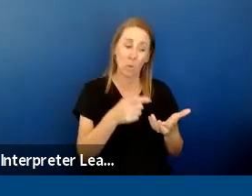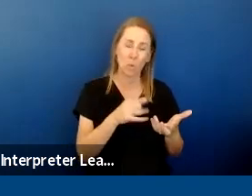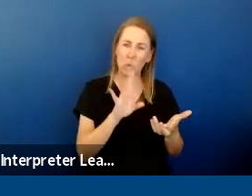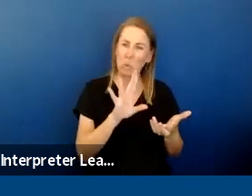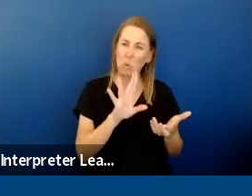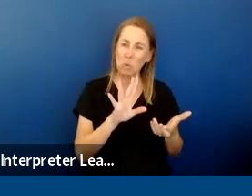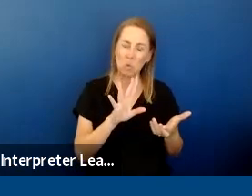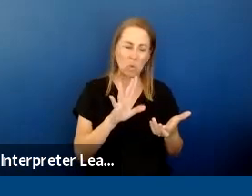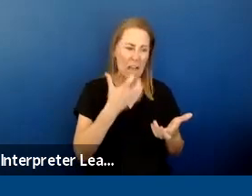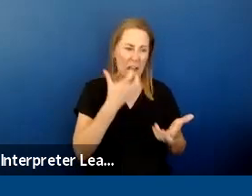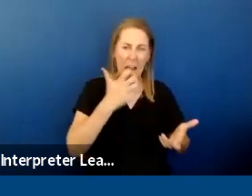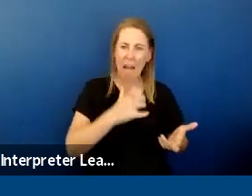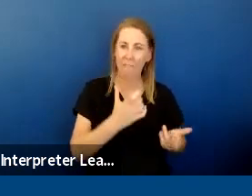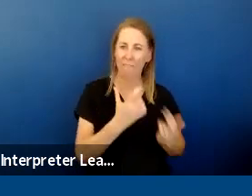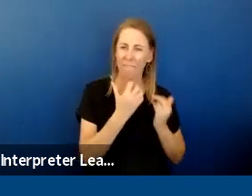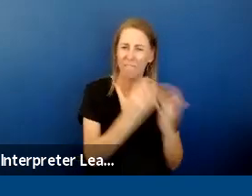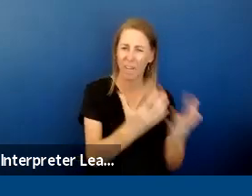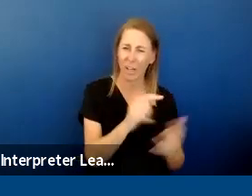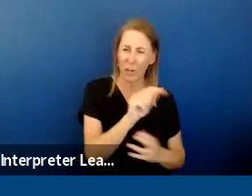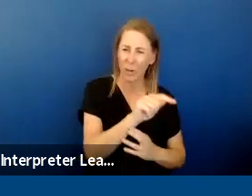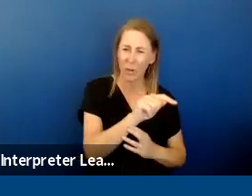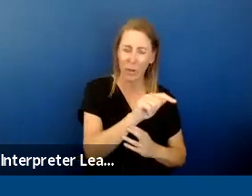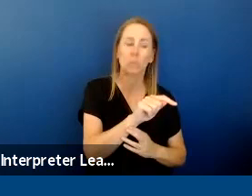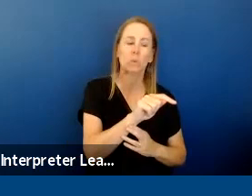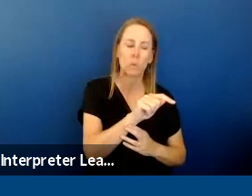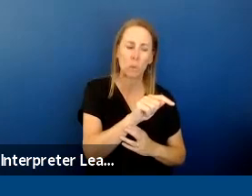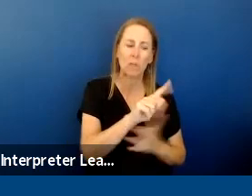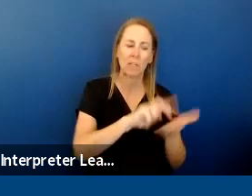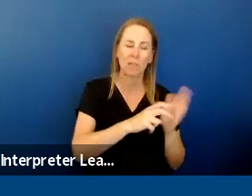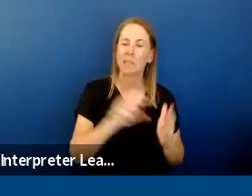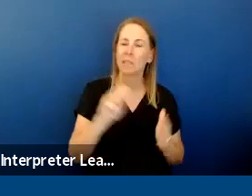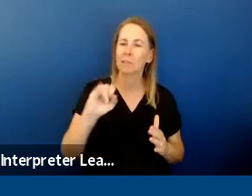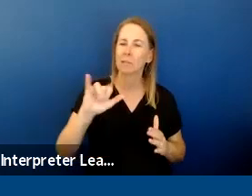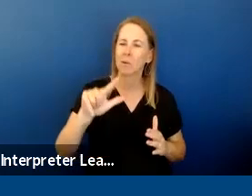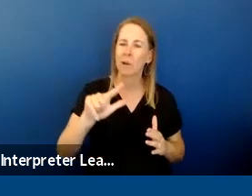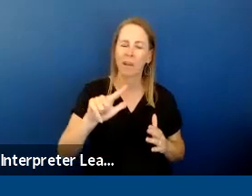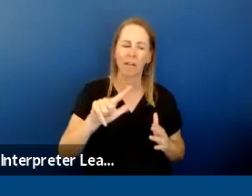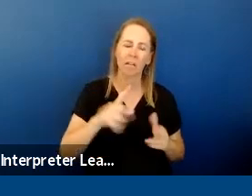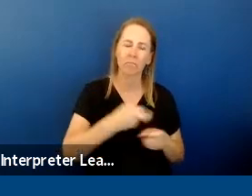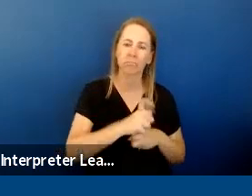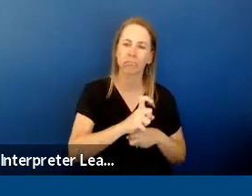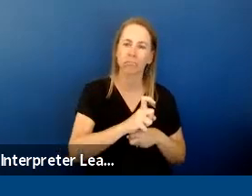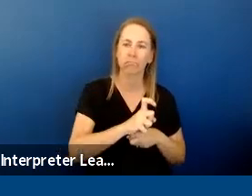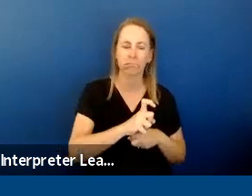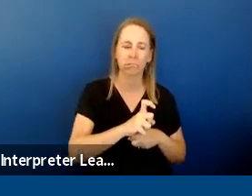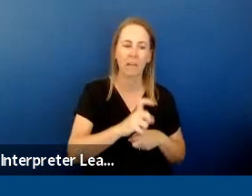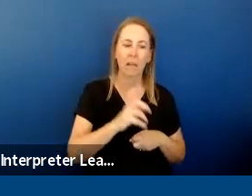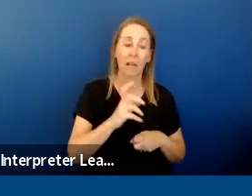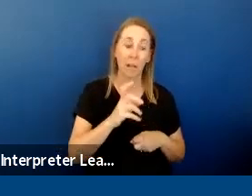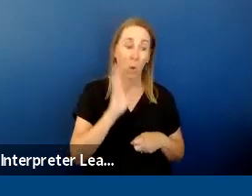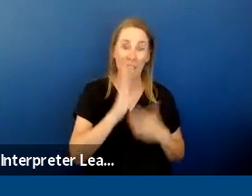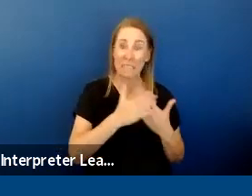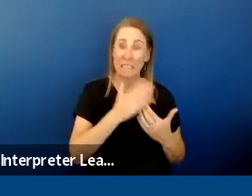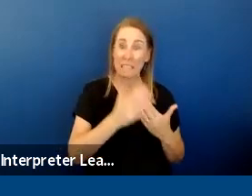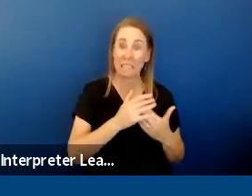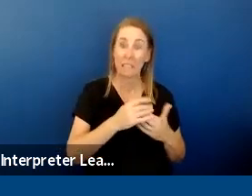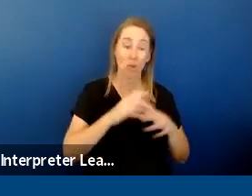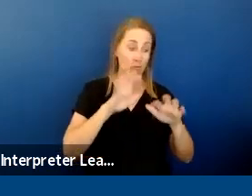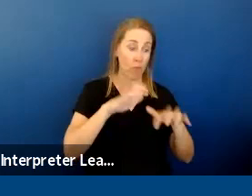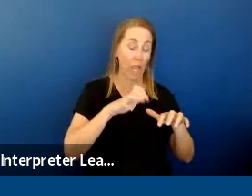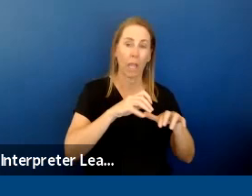impact. The ones that have the orange colors and the red colors are going to have a higher burn severity, and they are